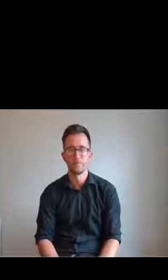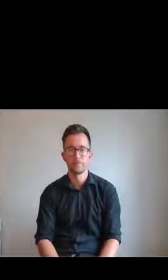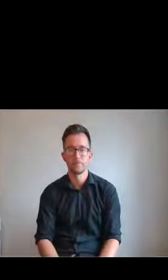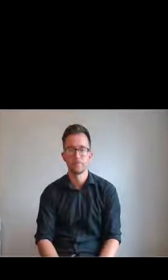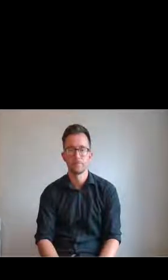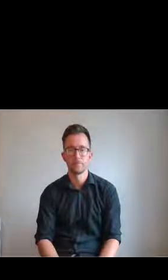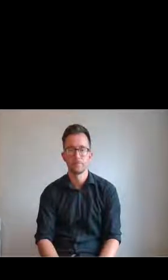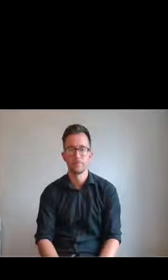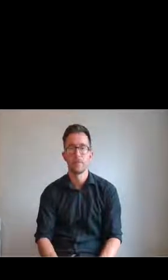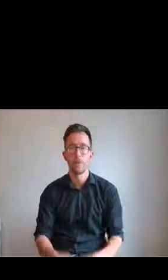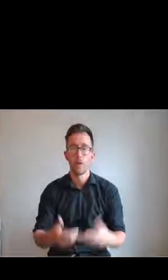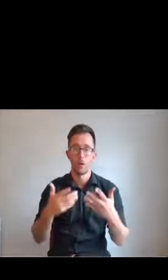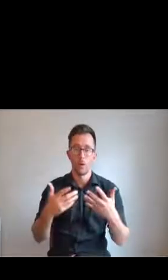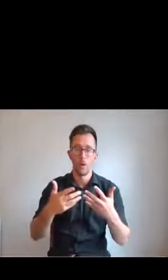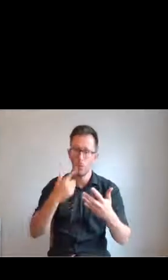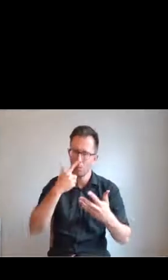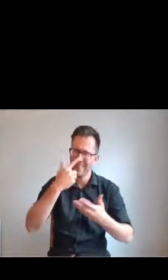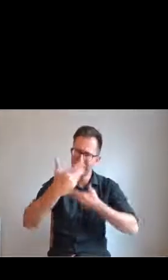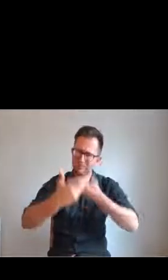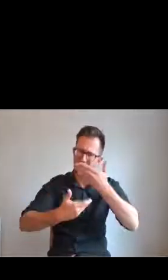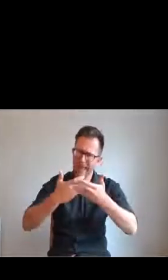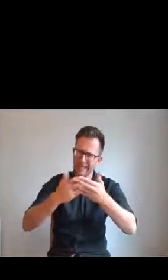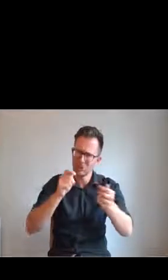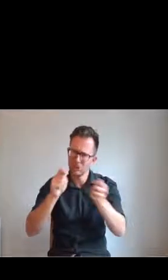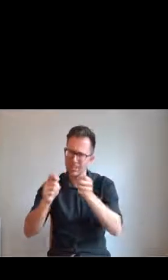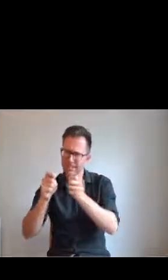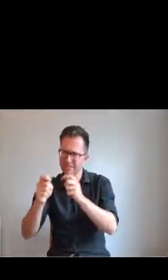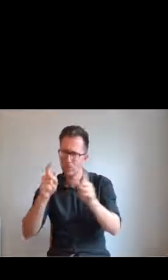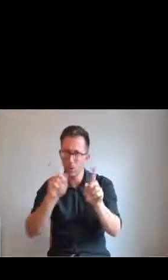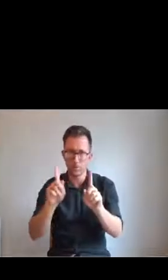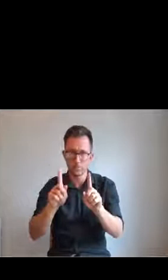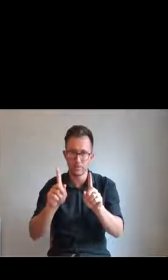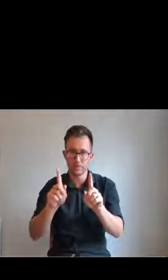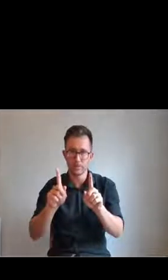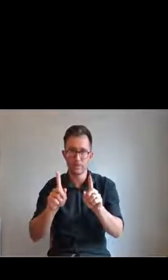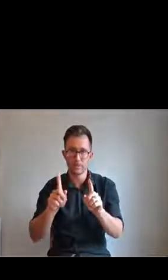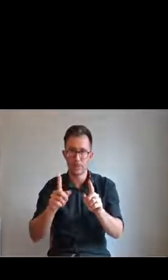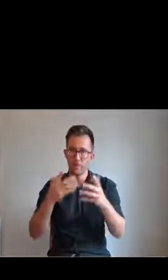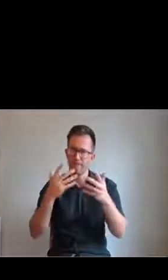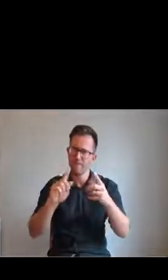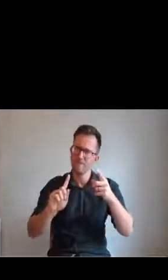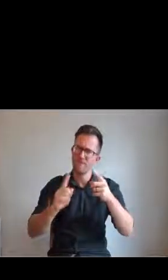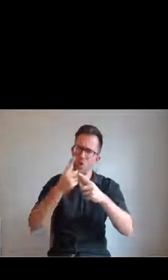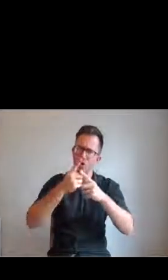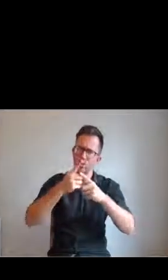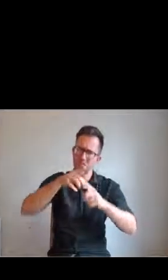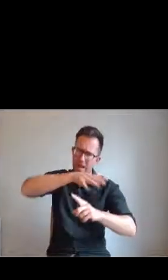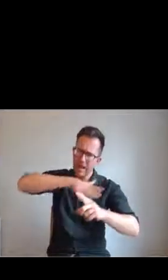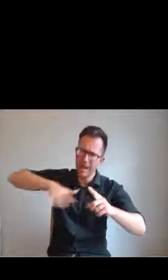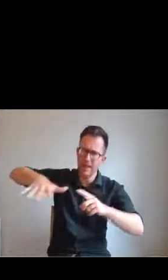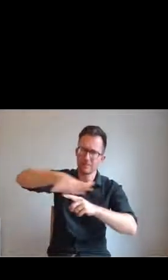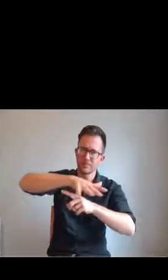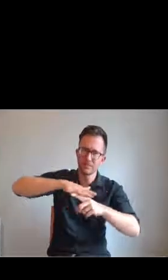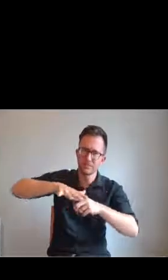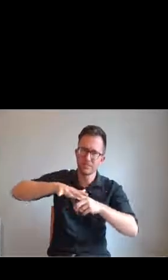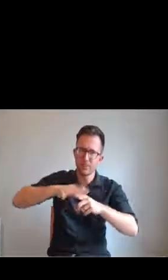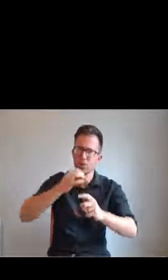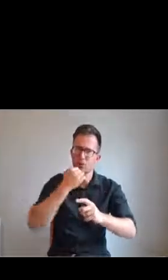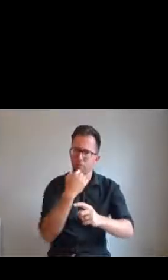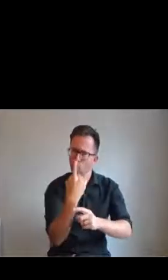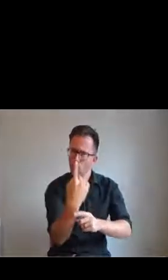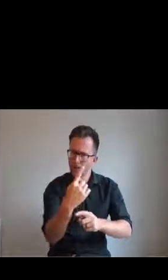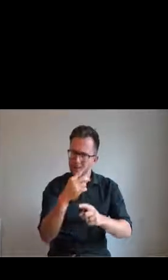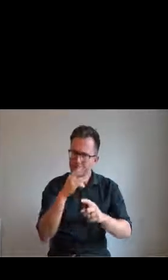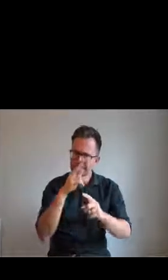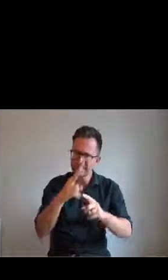So I'll now try and explain those changes in a little more detail. Turning first to landscaping in this area, as indicated by point 1 on the